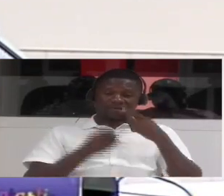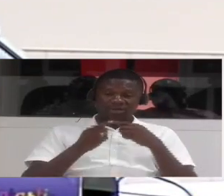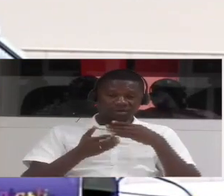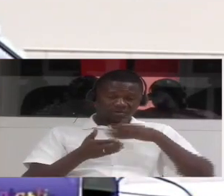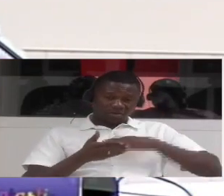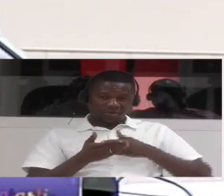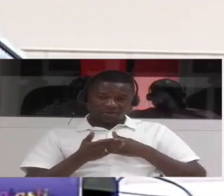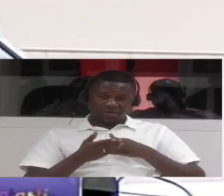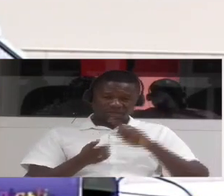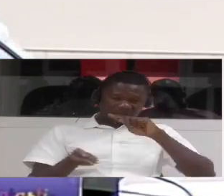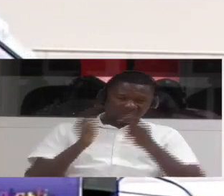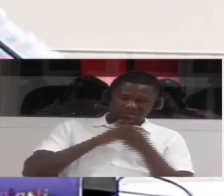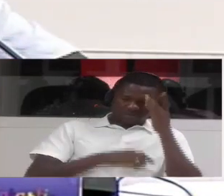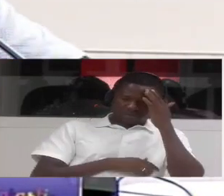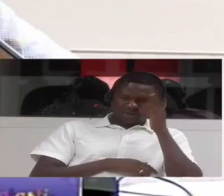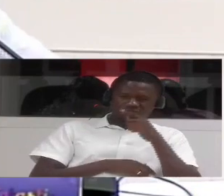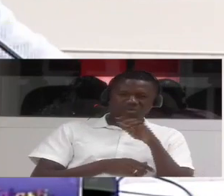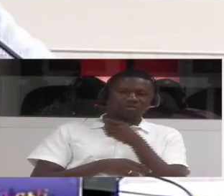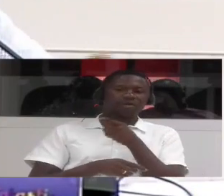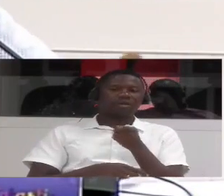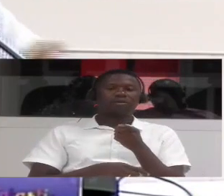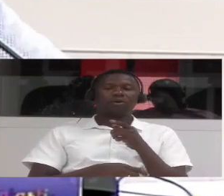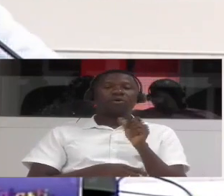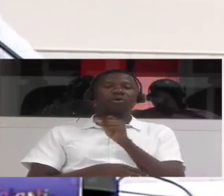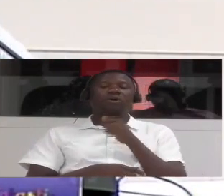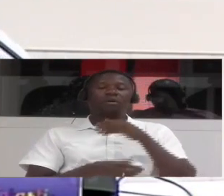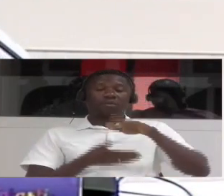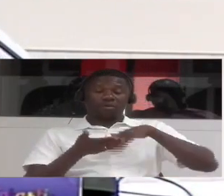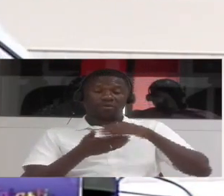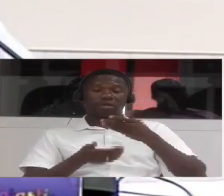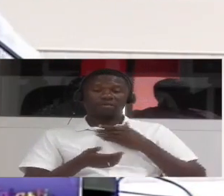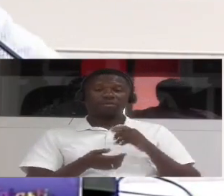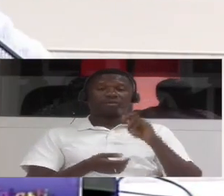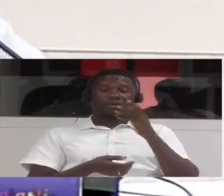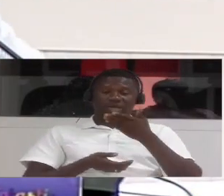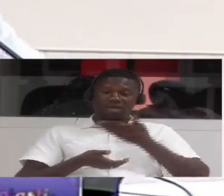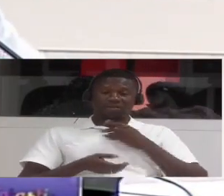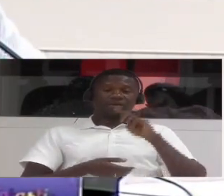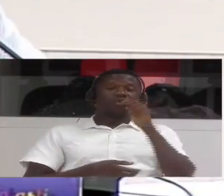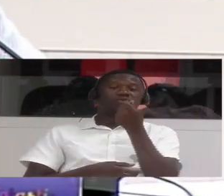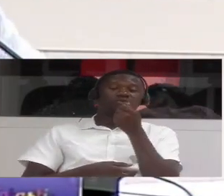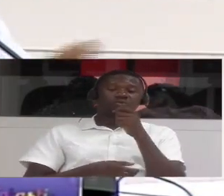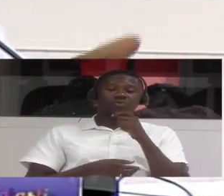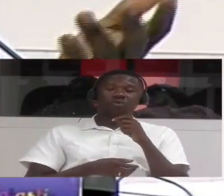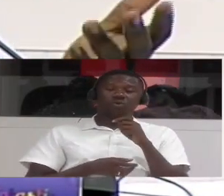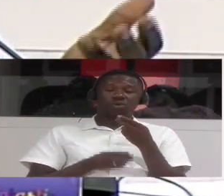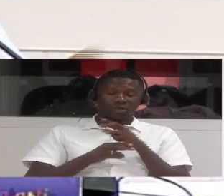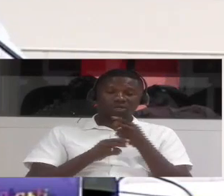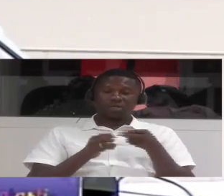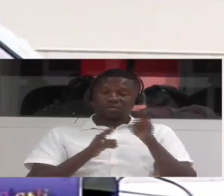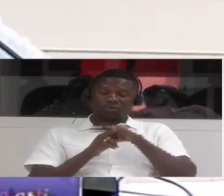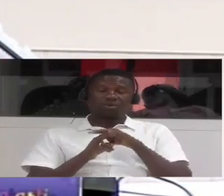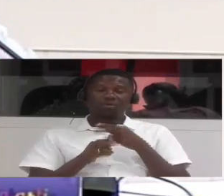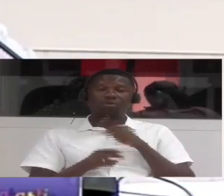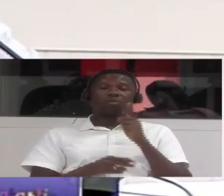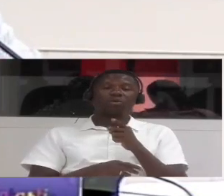mind on some of them. So the other papers were able to get the new development, But Adiamo didn't get it, so he published